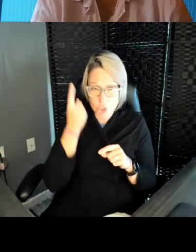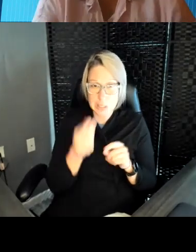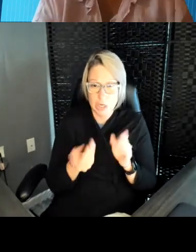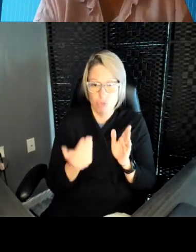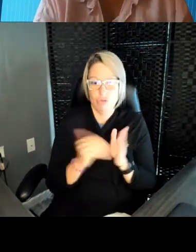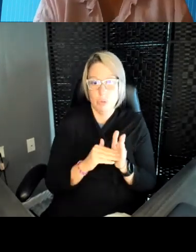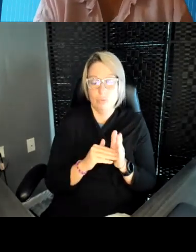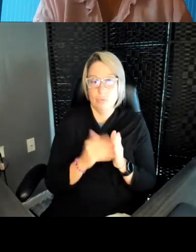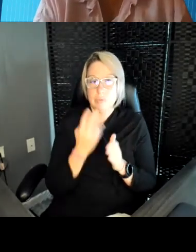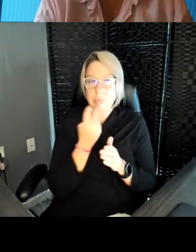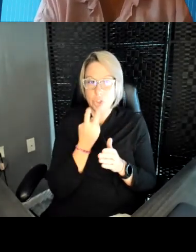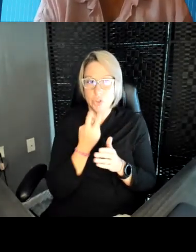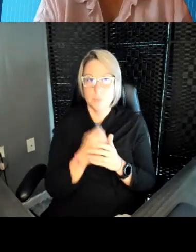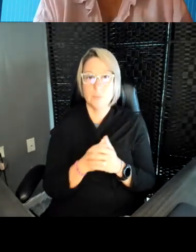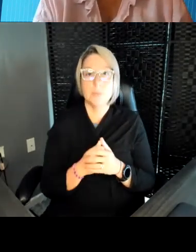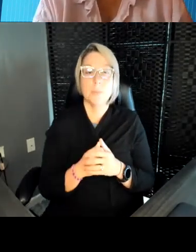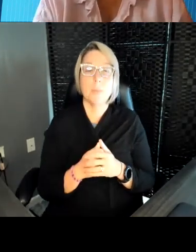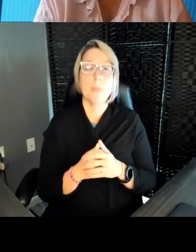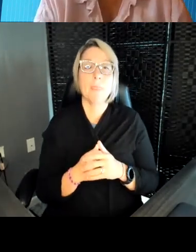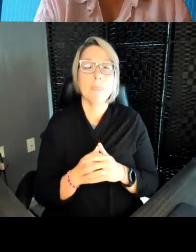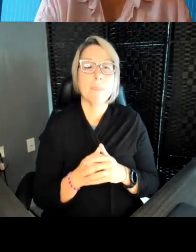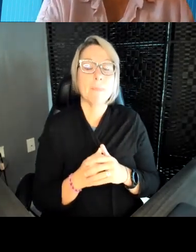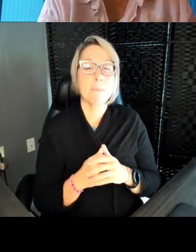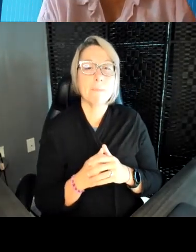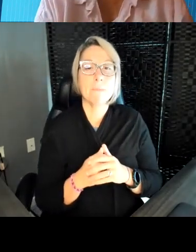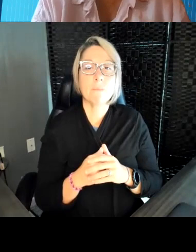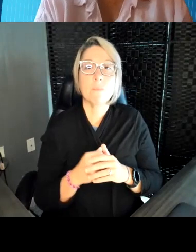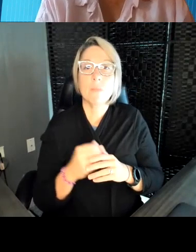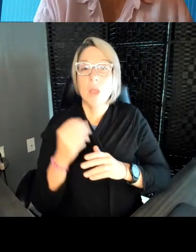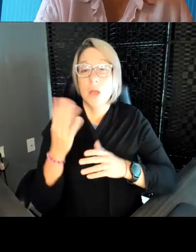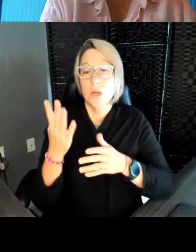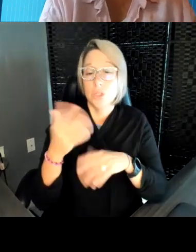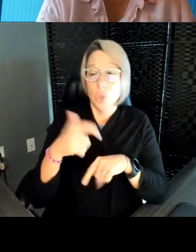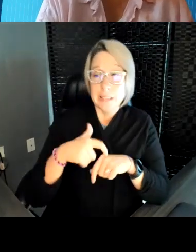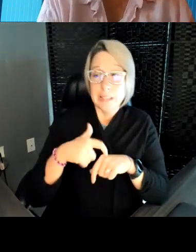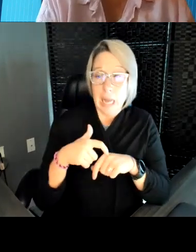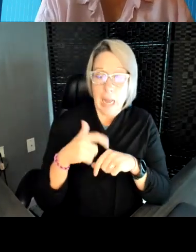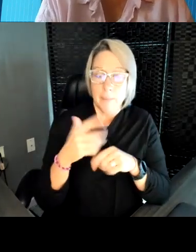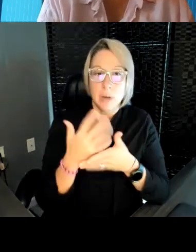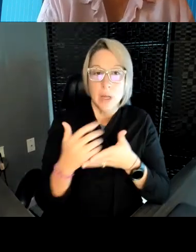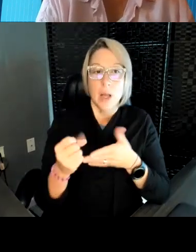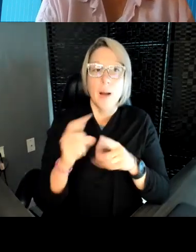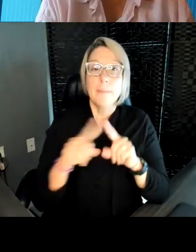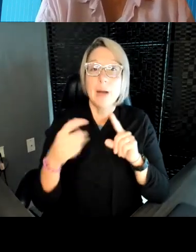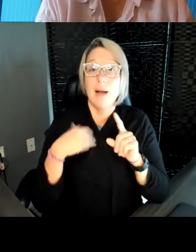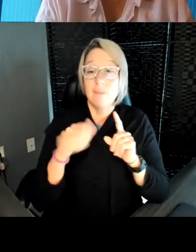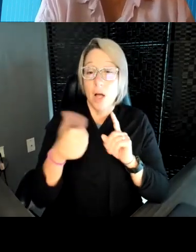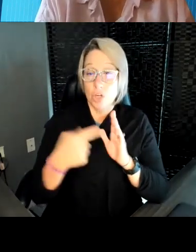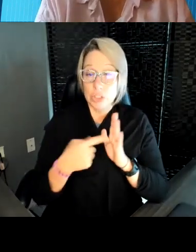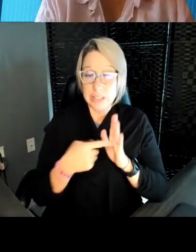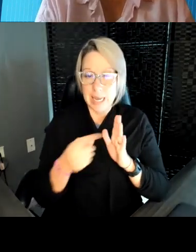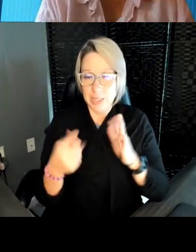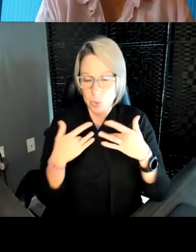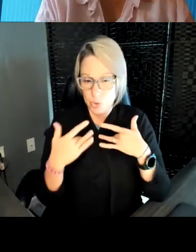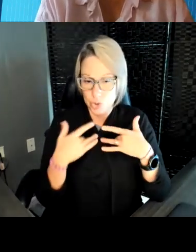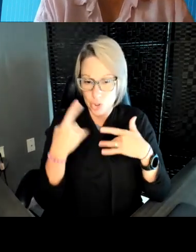reproduce. So just really quickly, in the interest of time, are there other signs that you would worry about for early